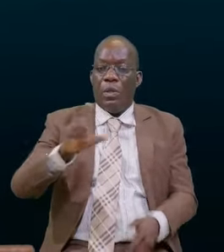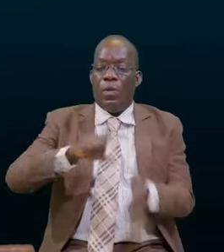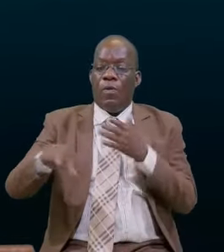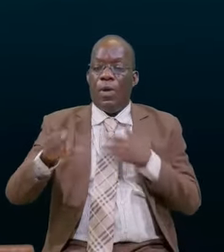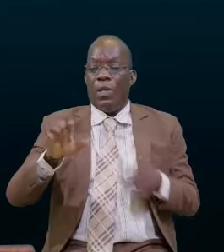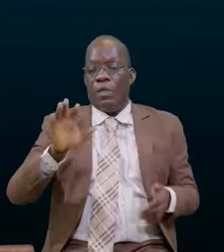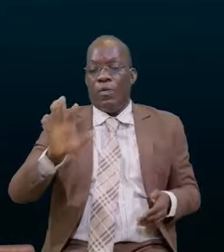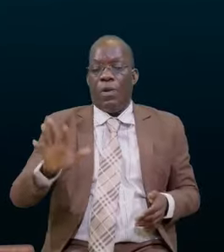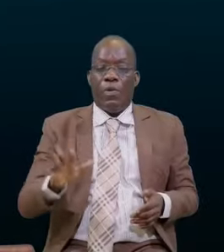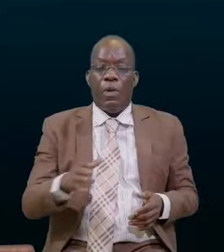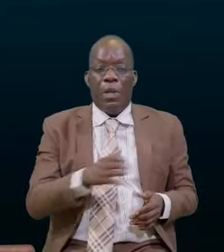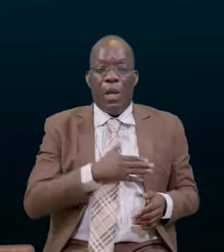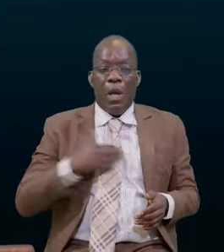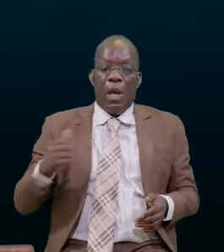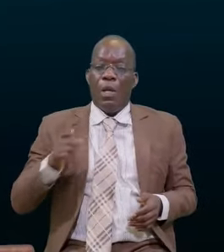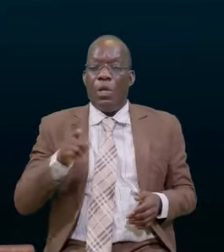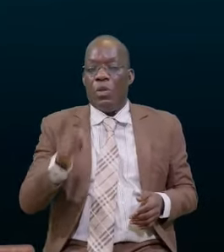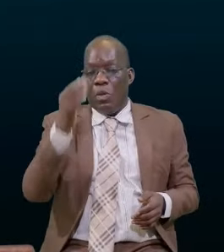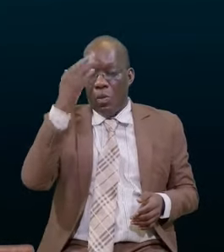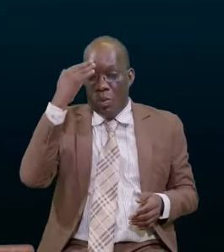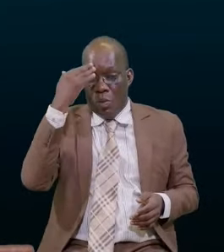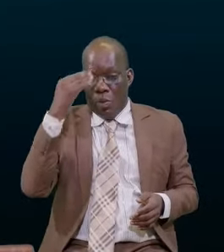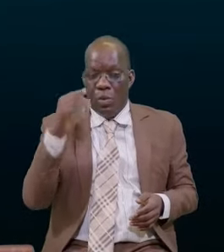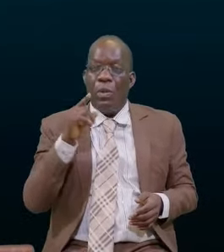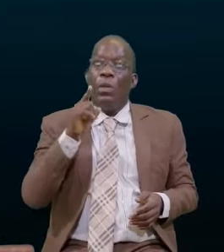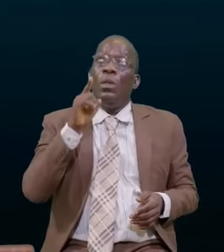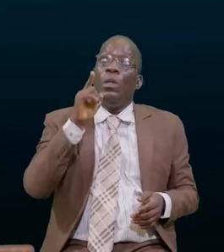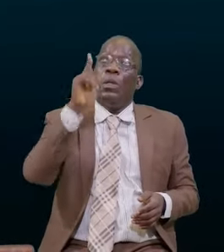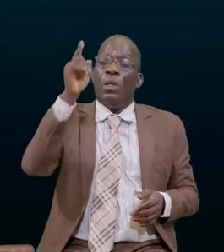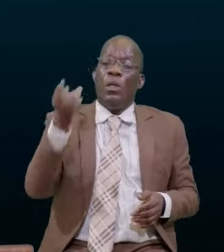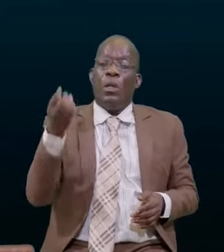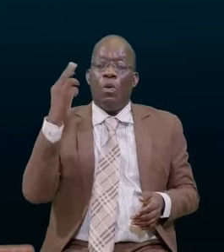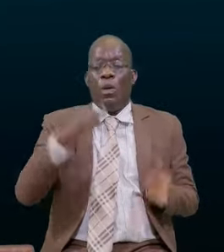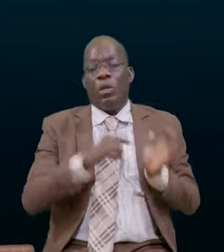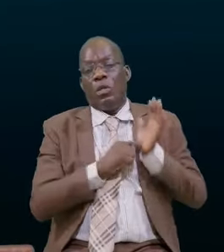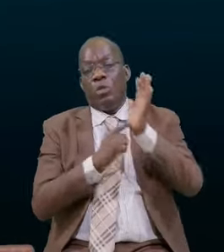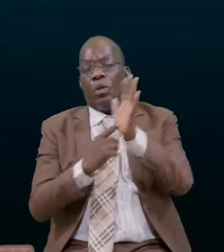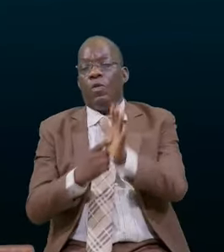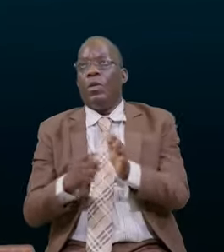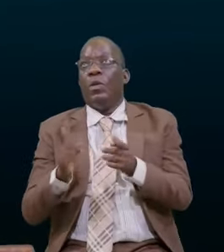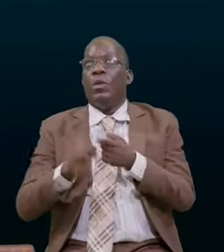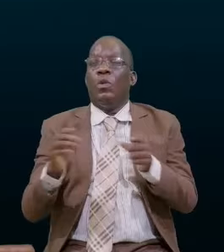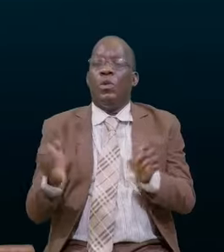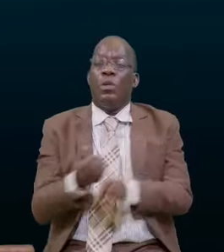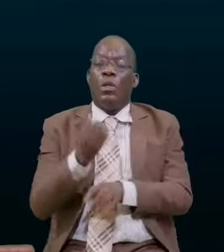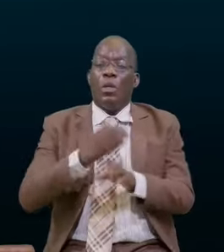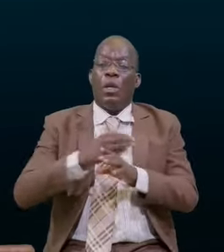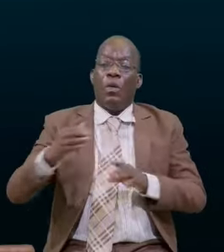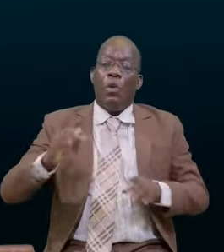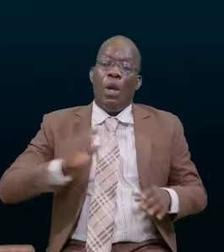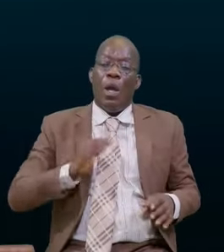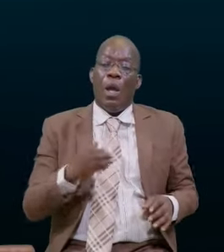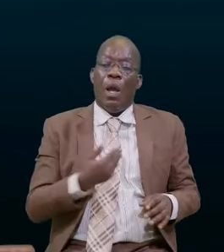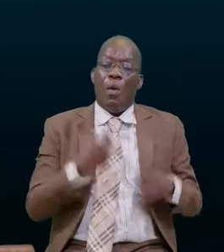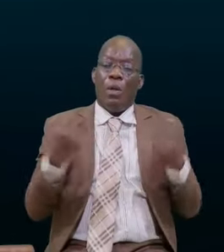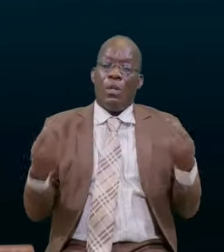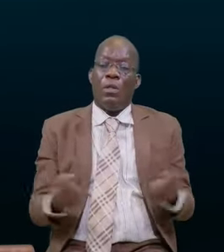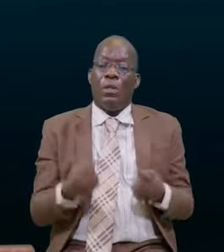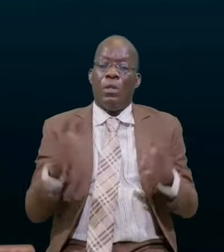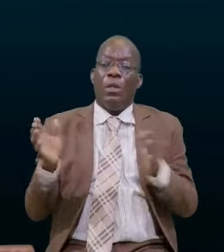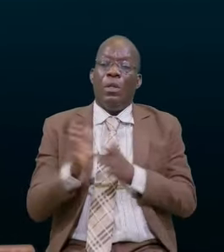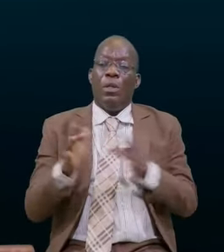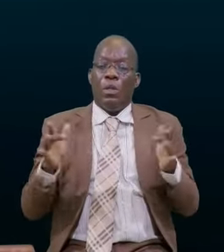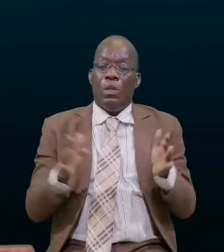know that he was manifested to take away our sins Jesus was